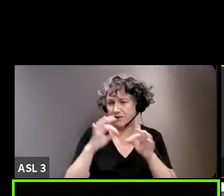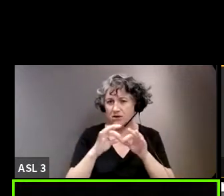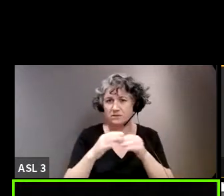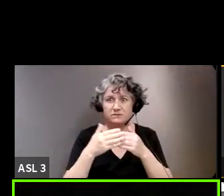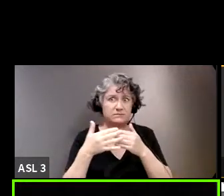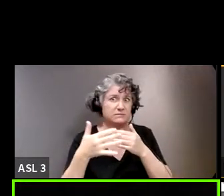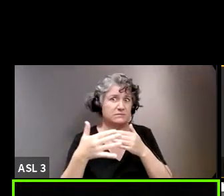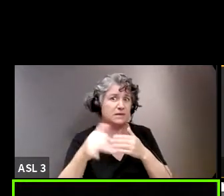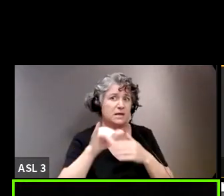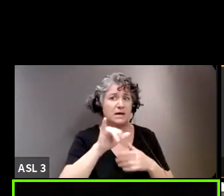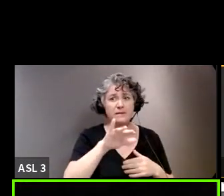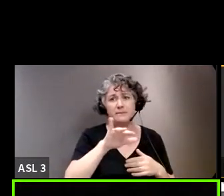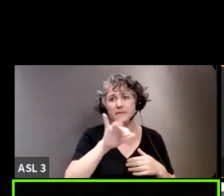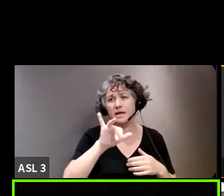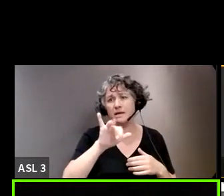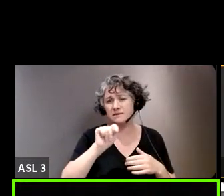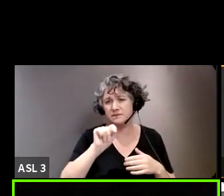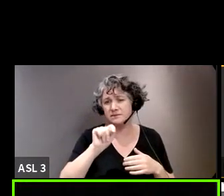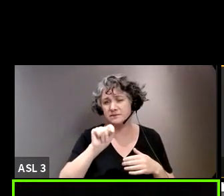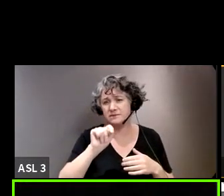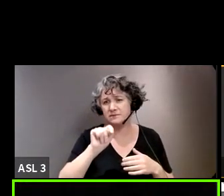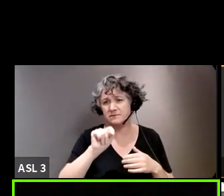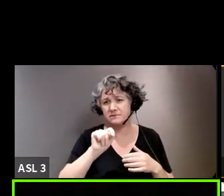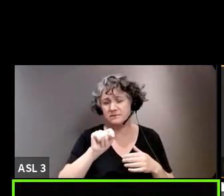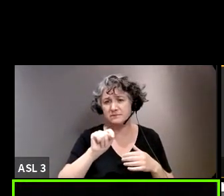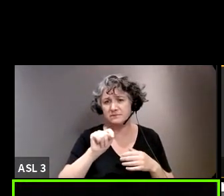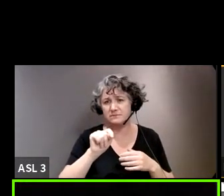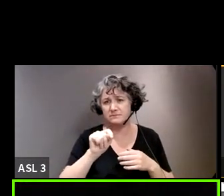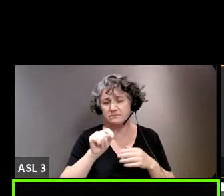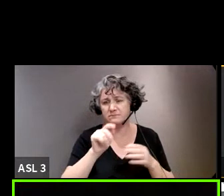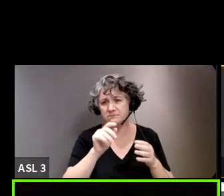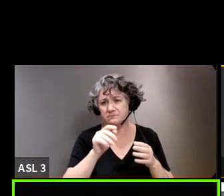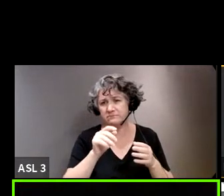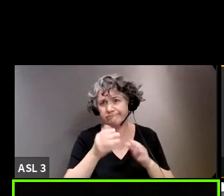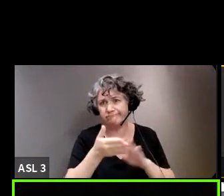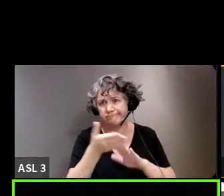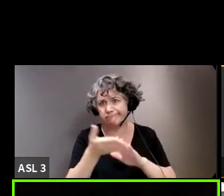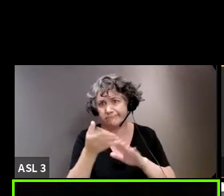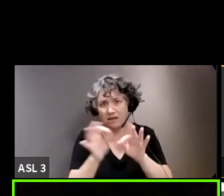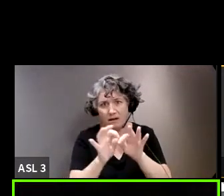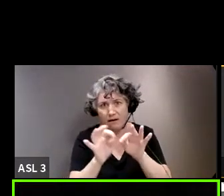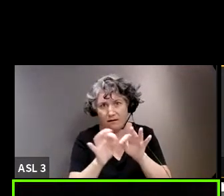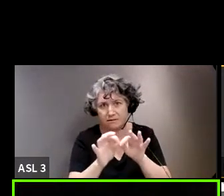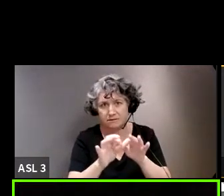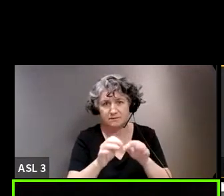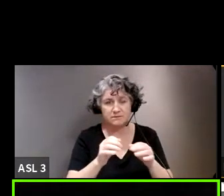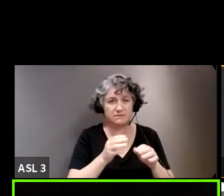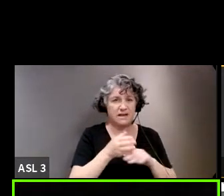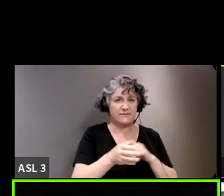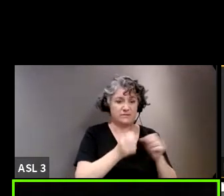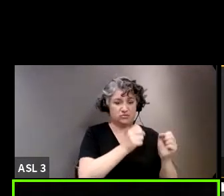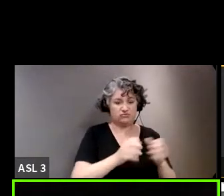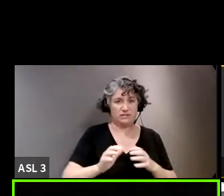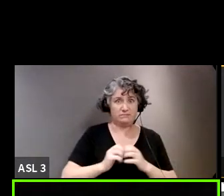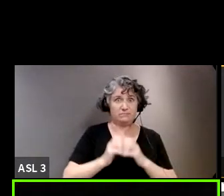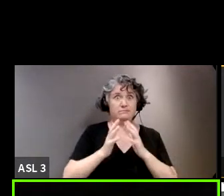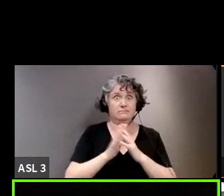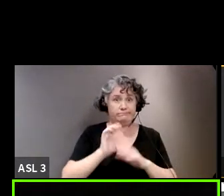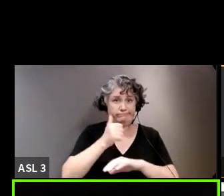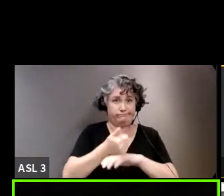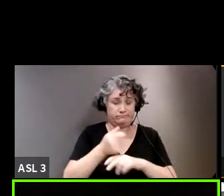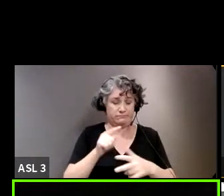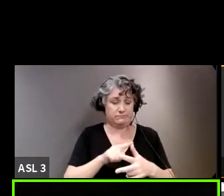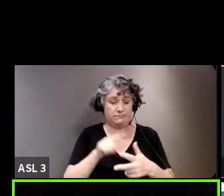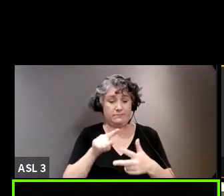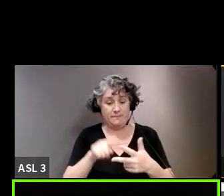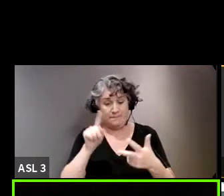imit optimization implementation once the strategy has been completed then the third question which